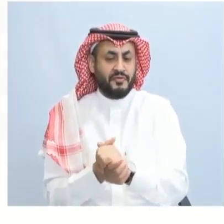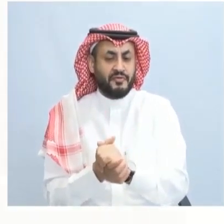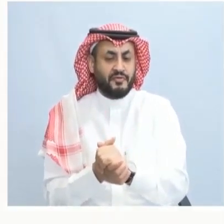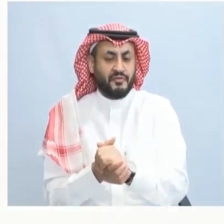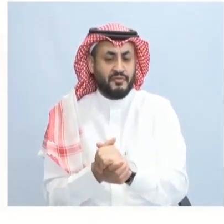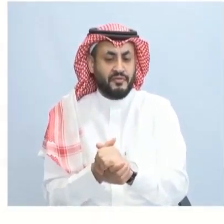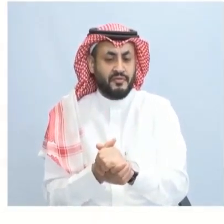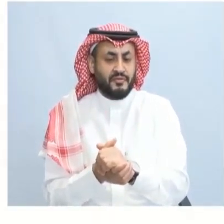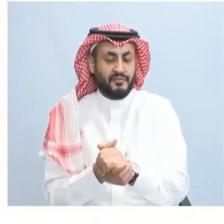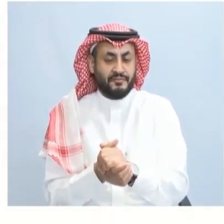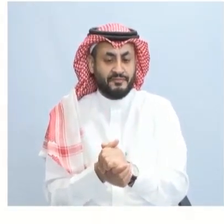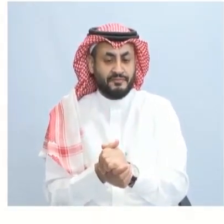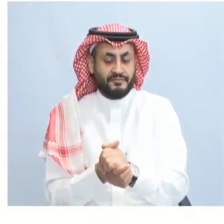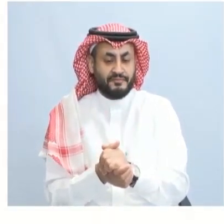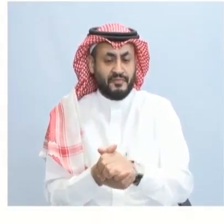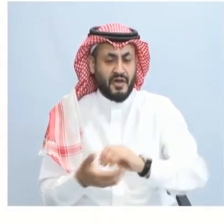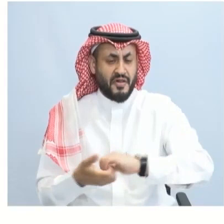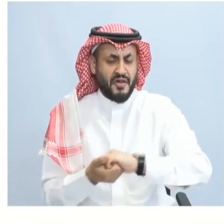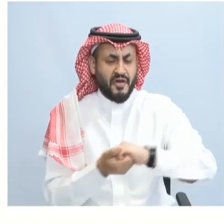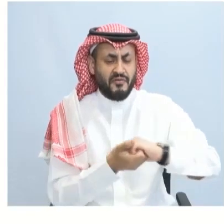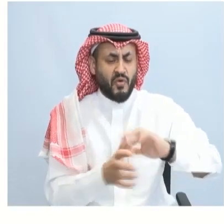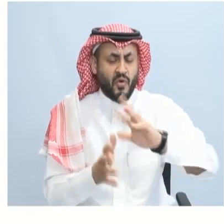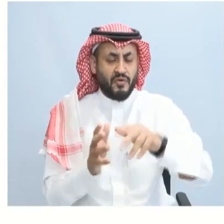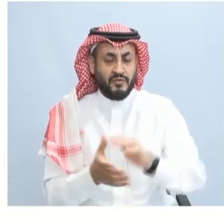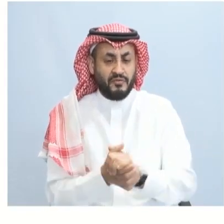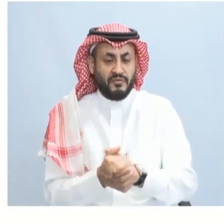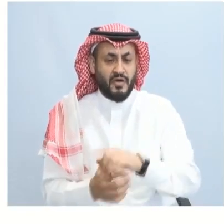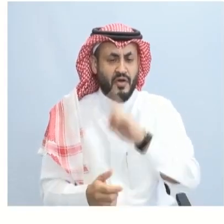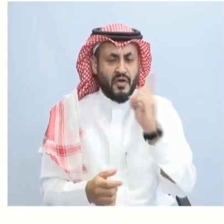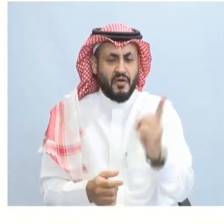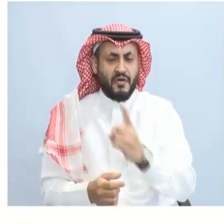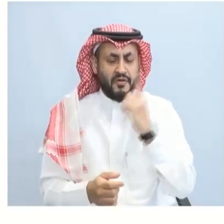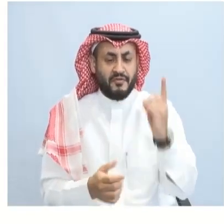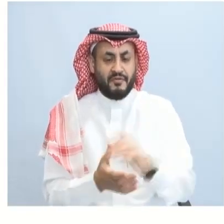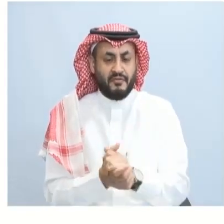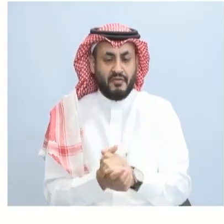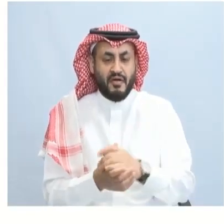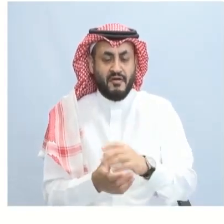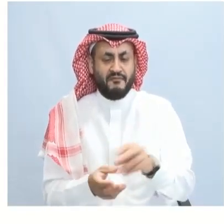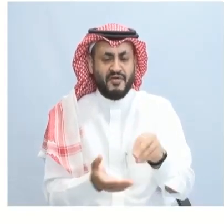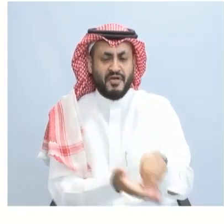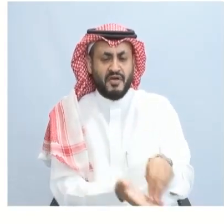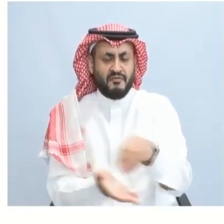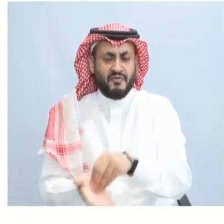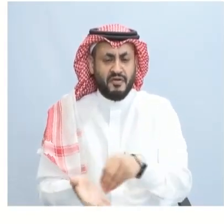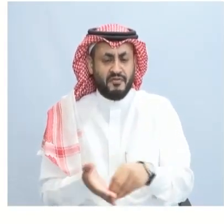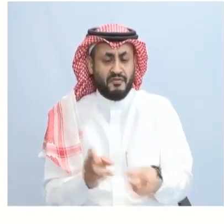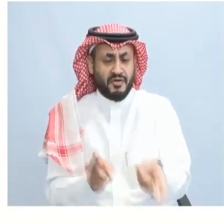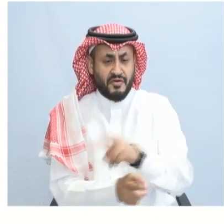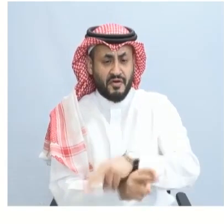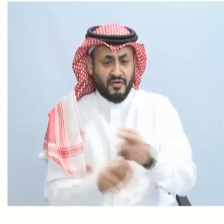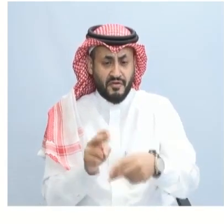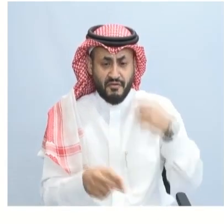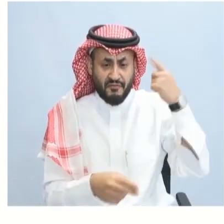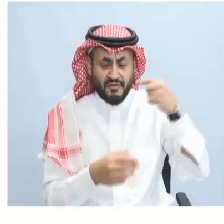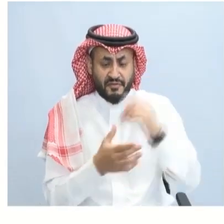crazy? Now we can say that he goes around in circles. So this doesn't mean that he's actually